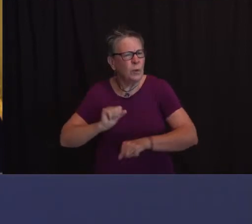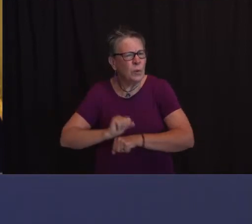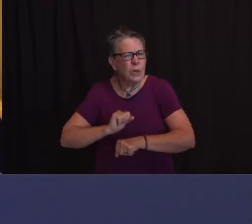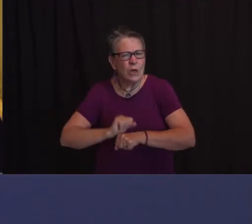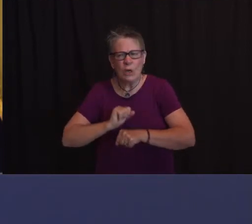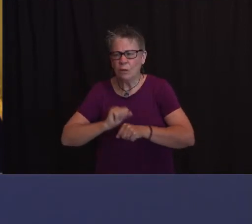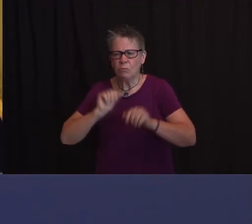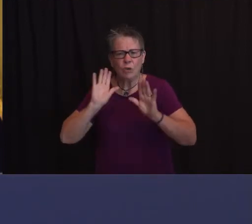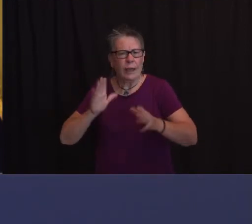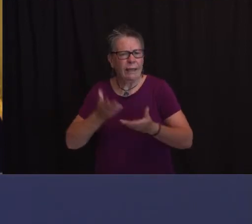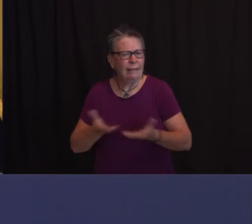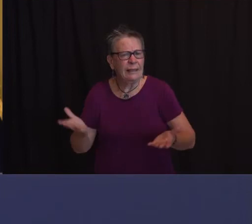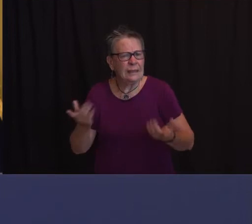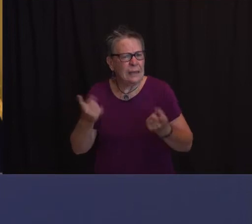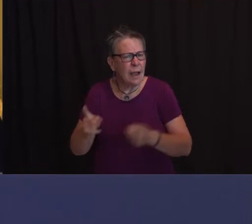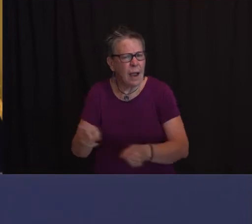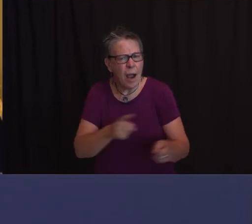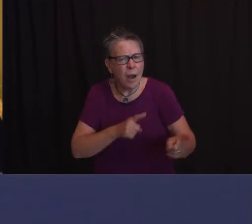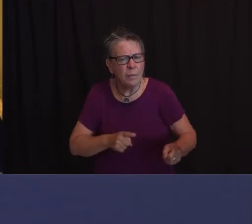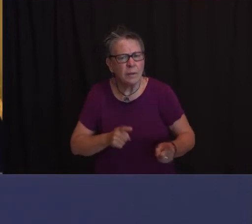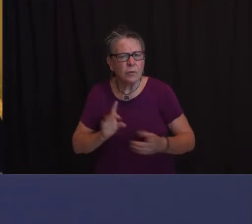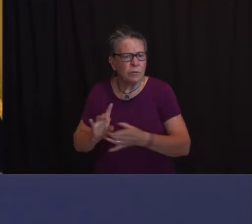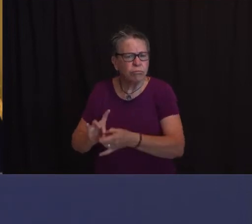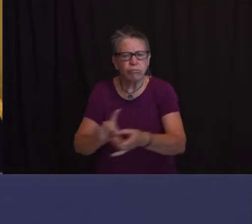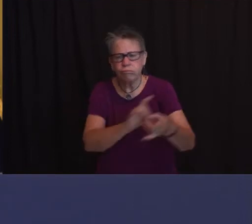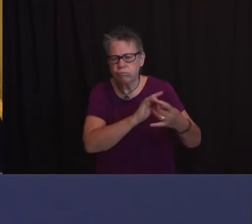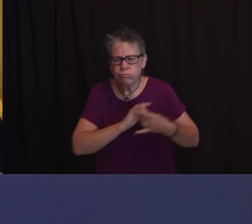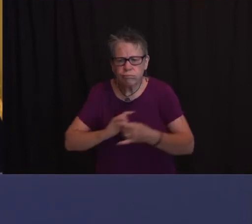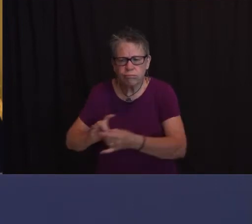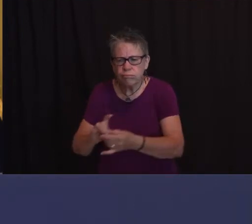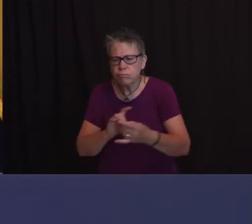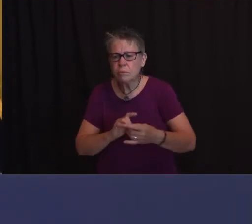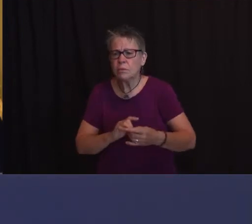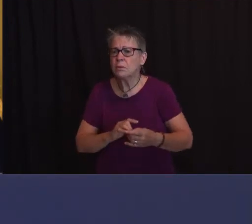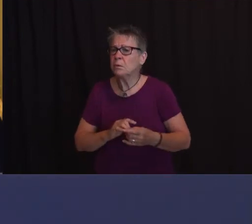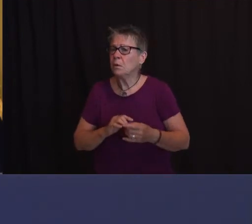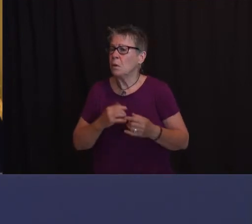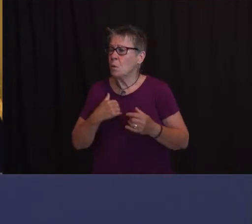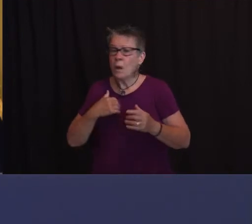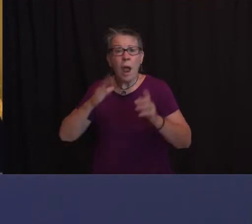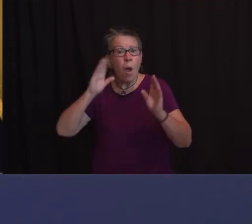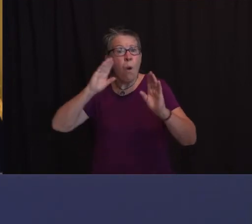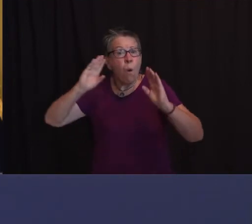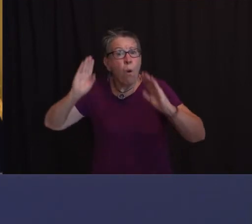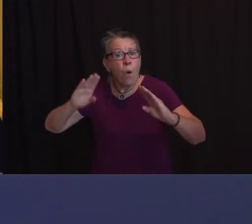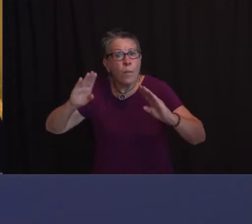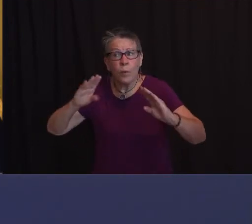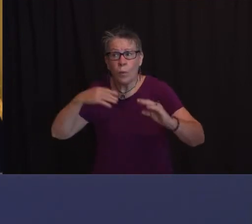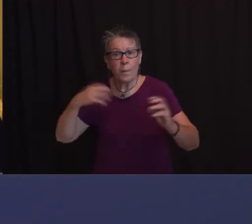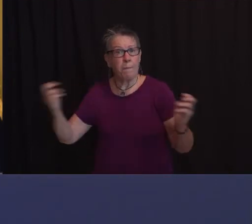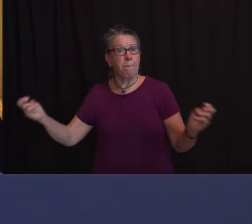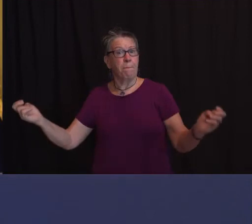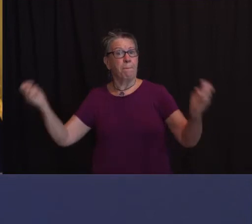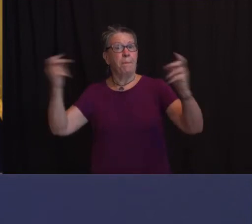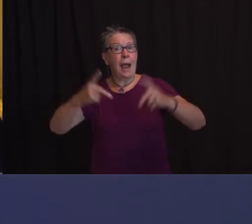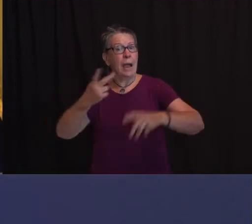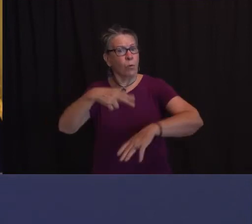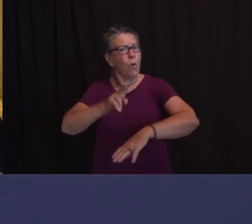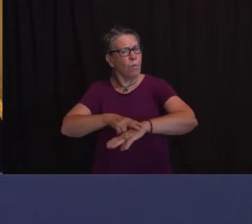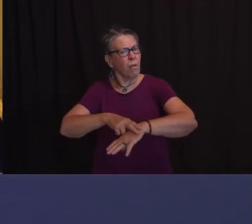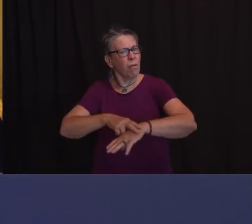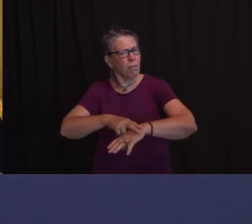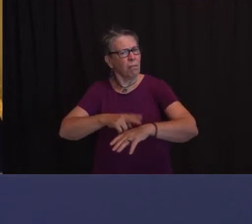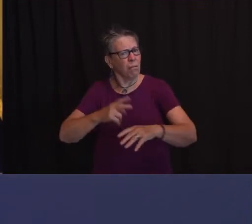As we've said, we're going to get back to business, back to normal at some point. And in the parts of state government where